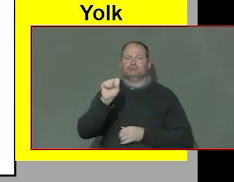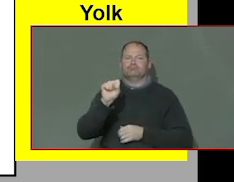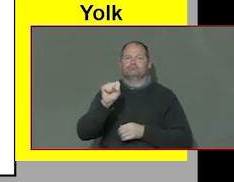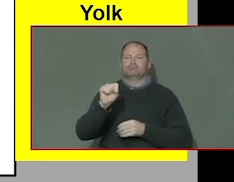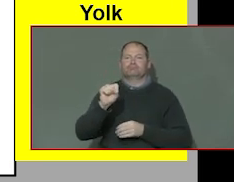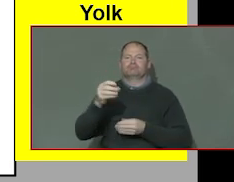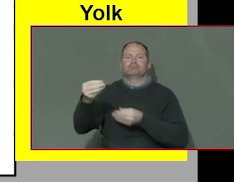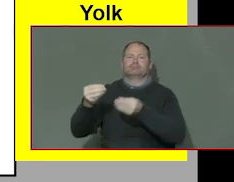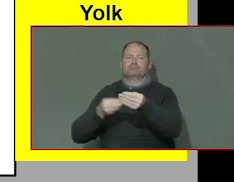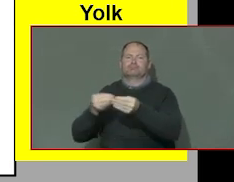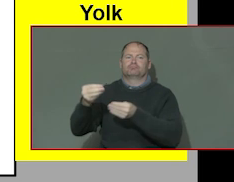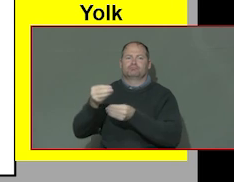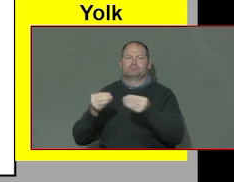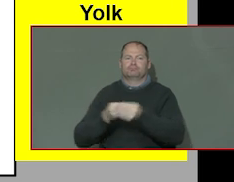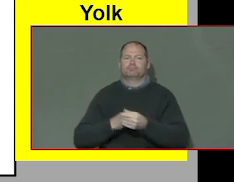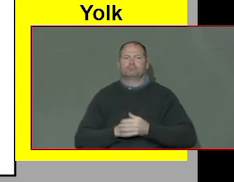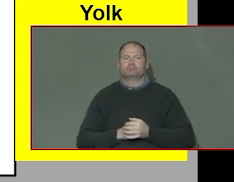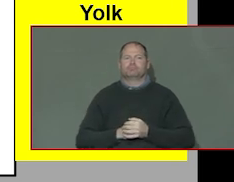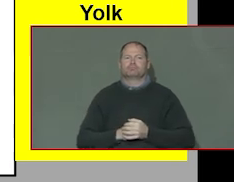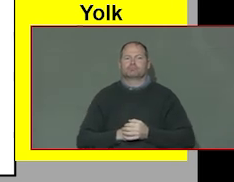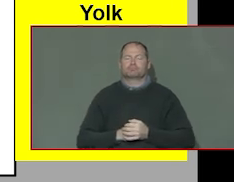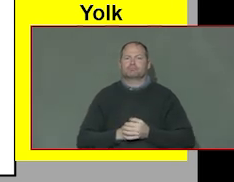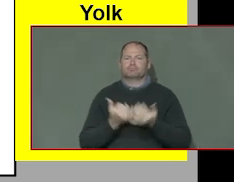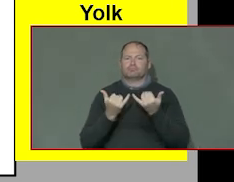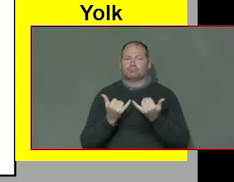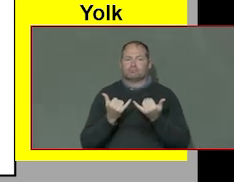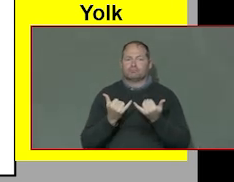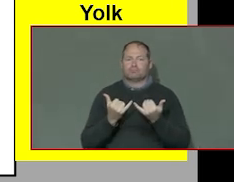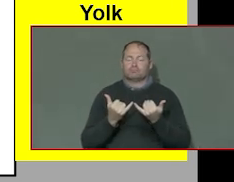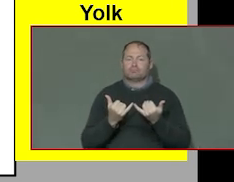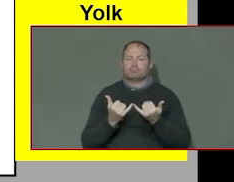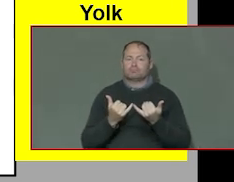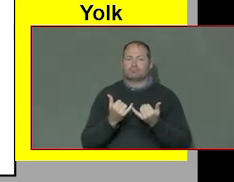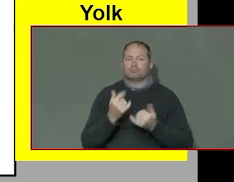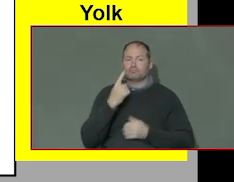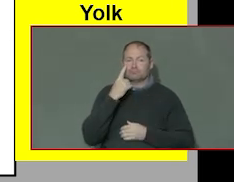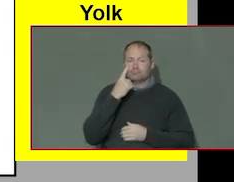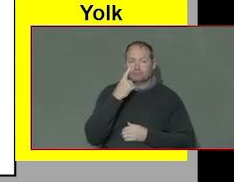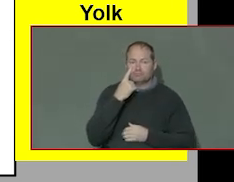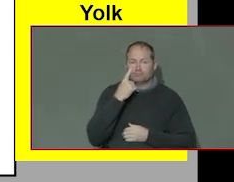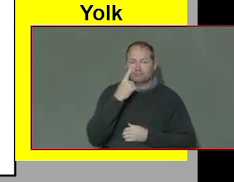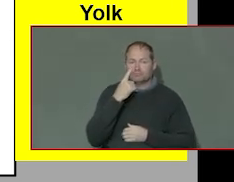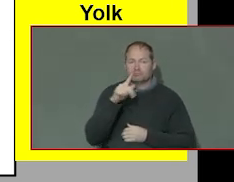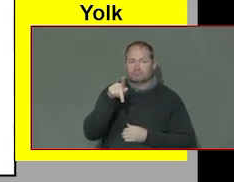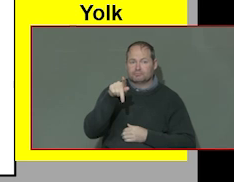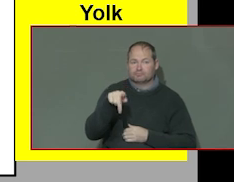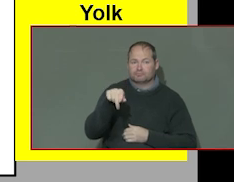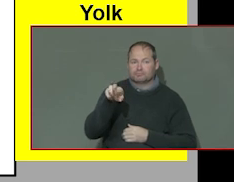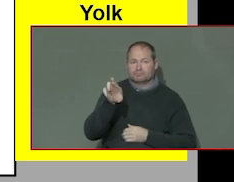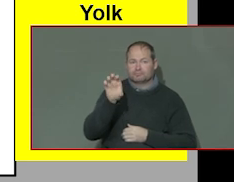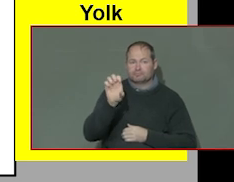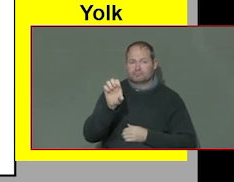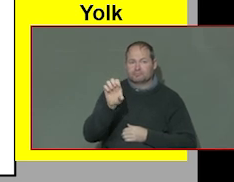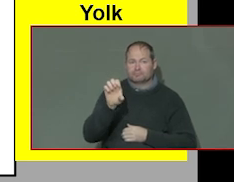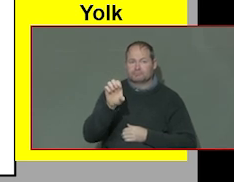shell on the outside. And then there's something that's important with precocial and altricial